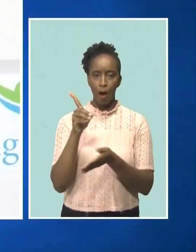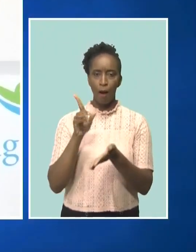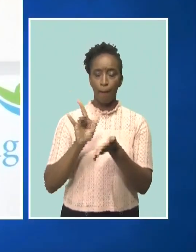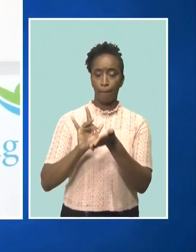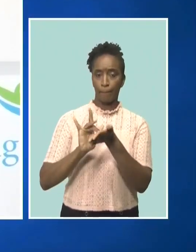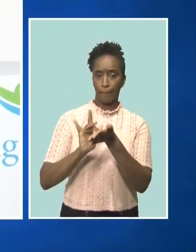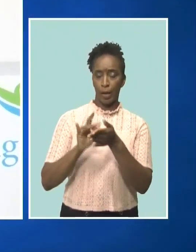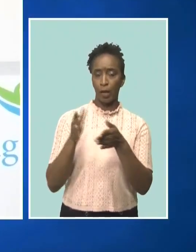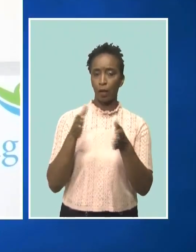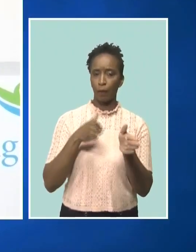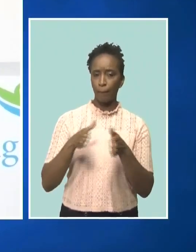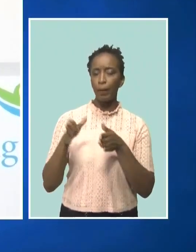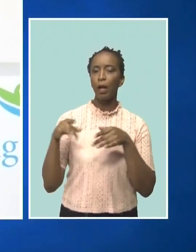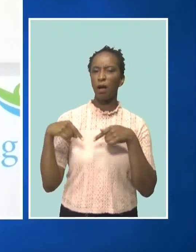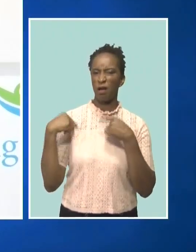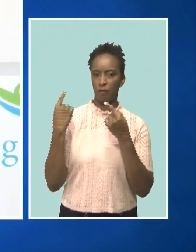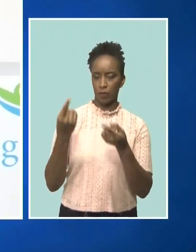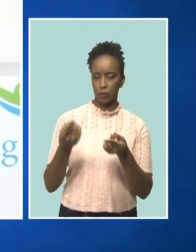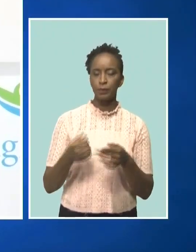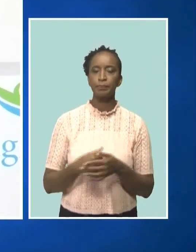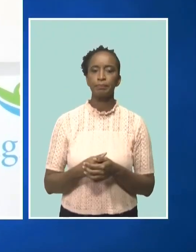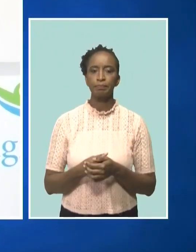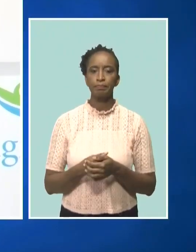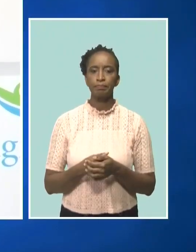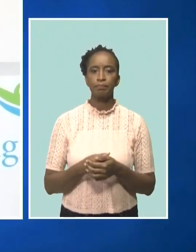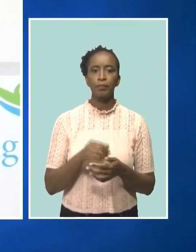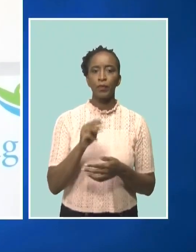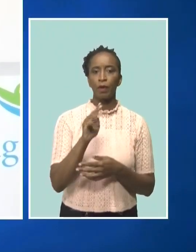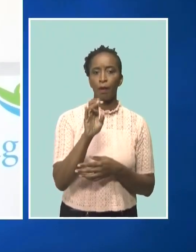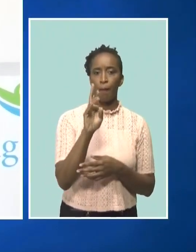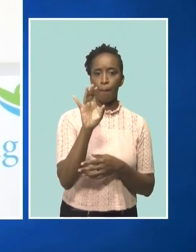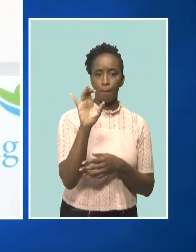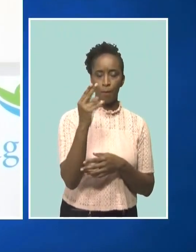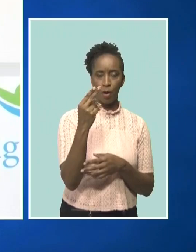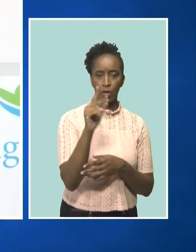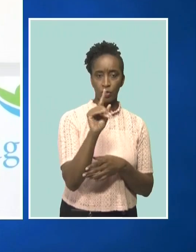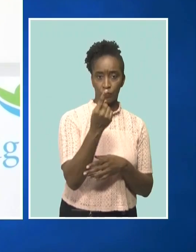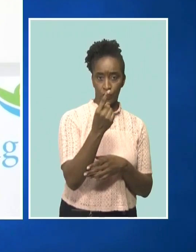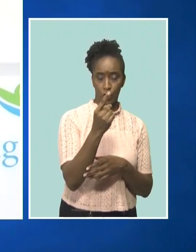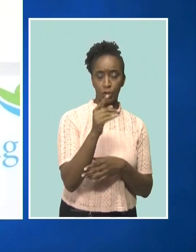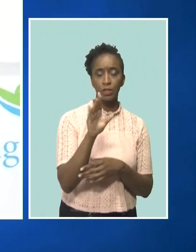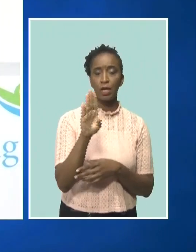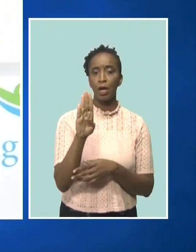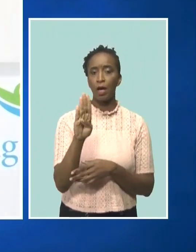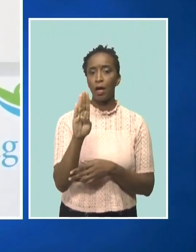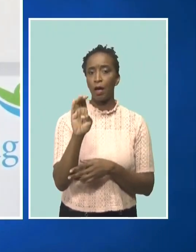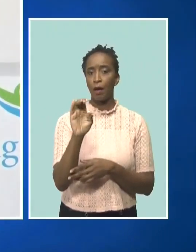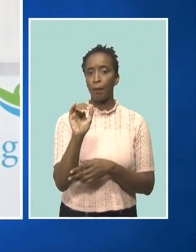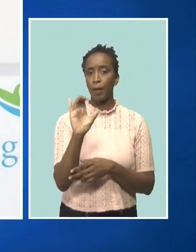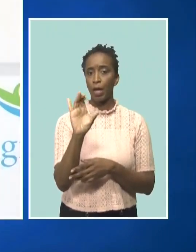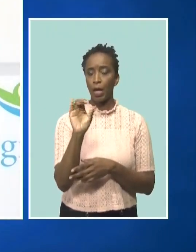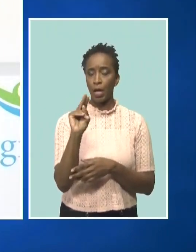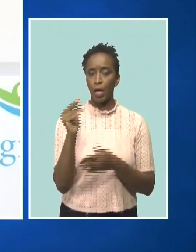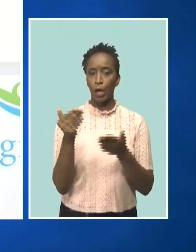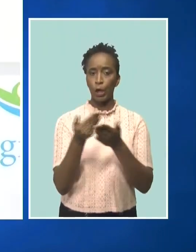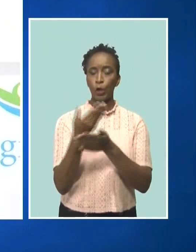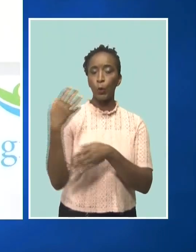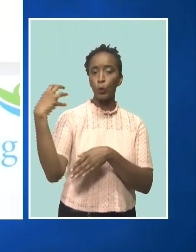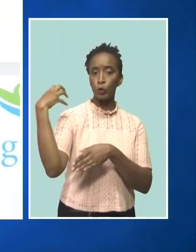Effective March 1st, Beacon Insurance will be our new lead insurer.